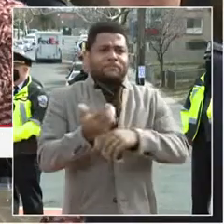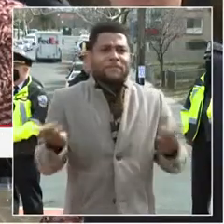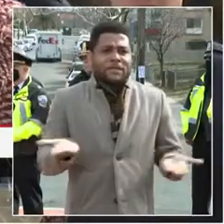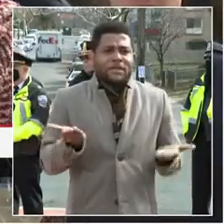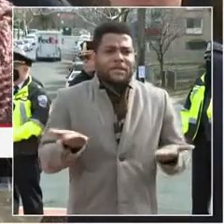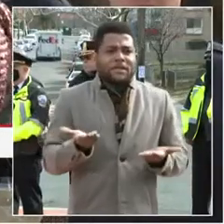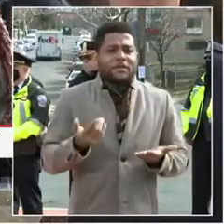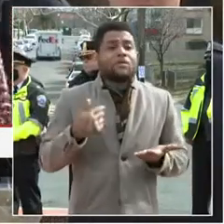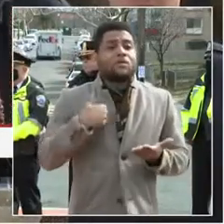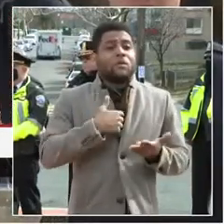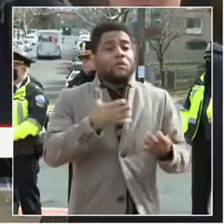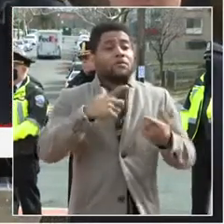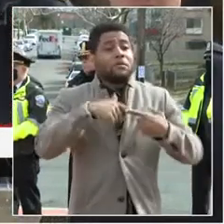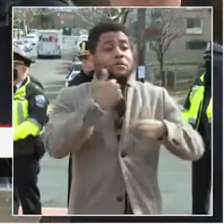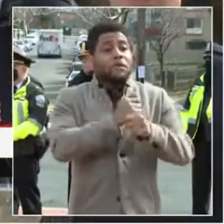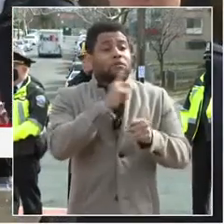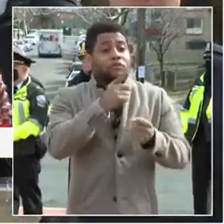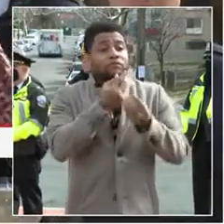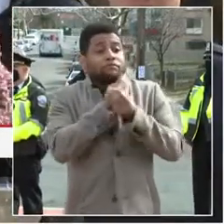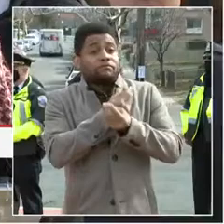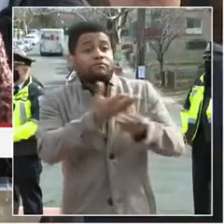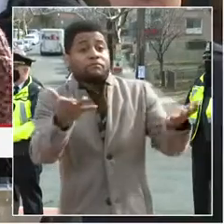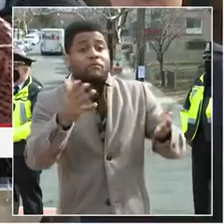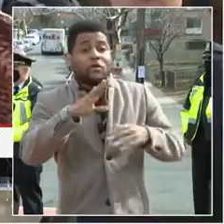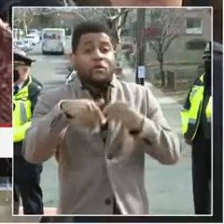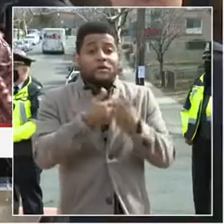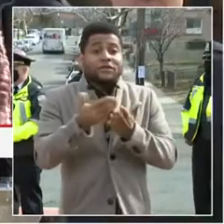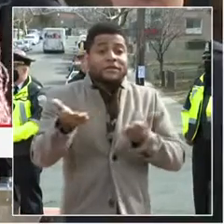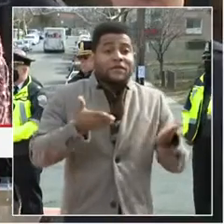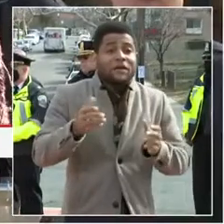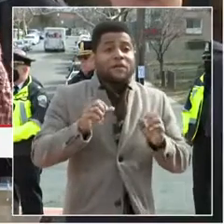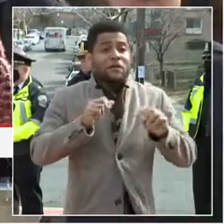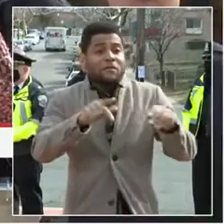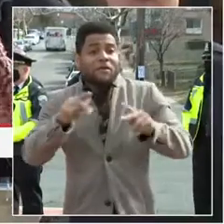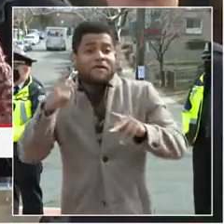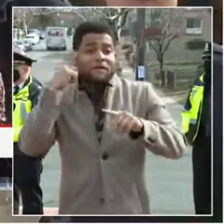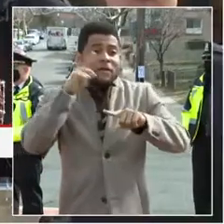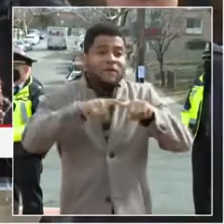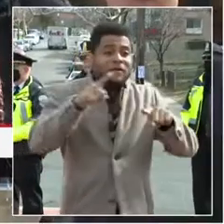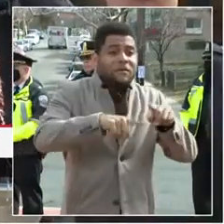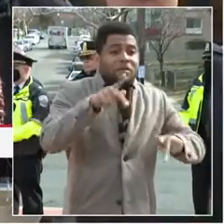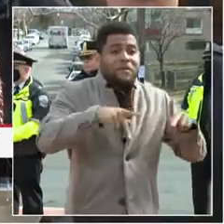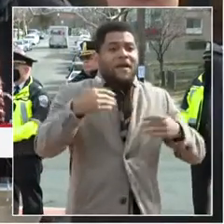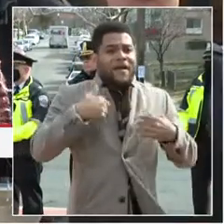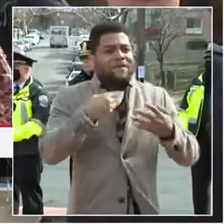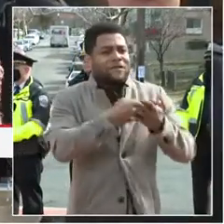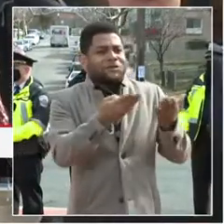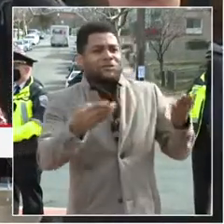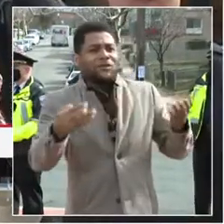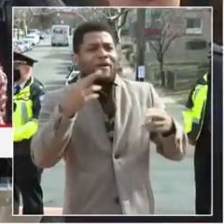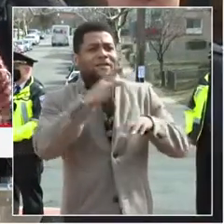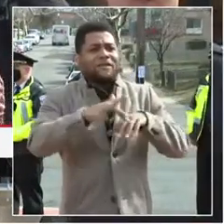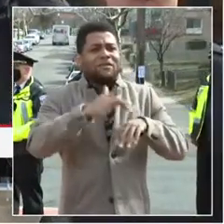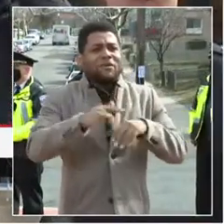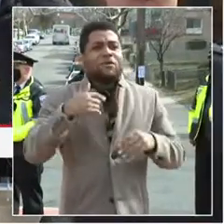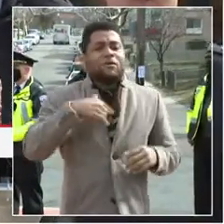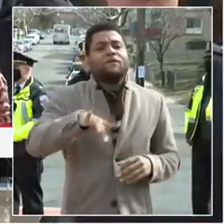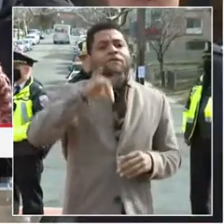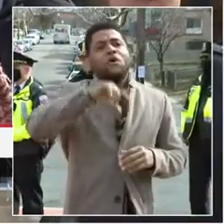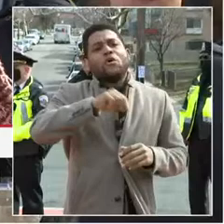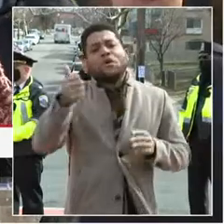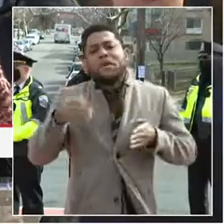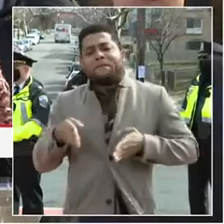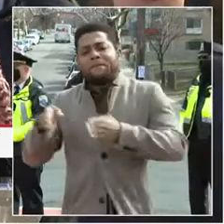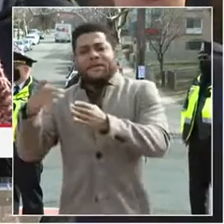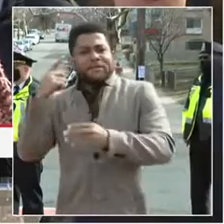knows all of the services and opportunities for a different path for their lives. And I promise you, and I promise our young men, we